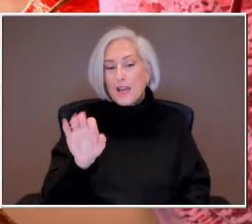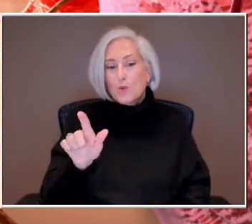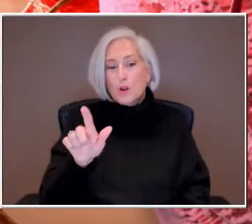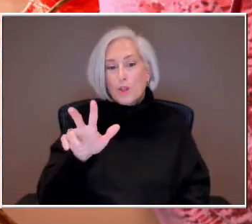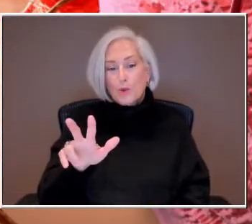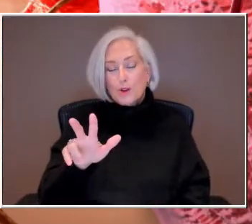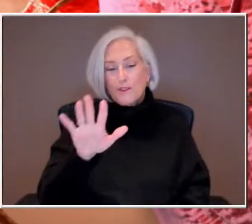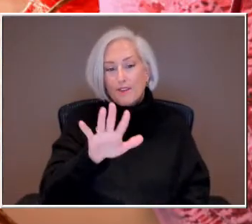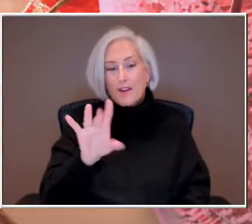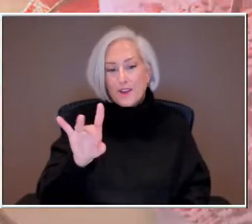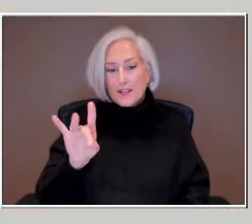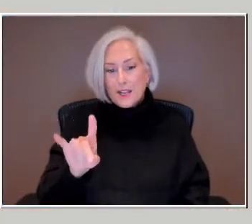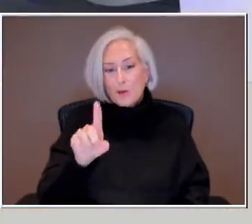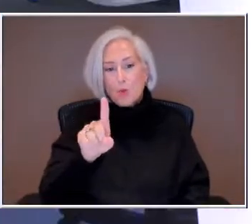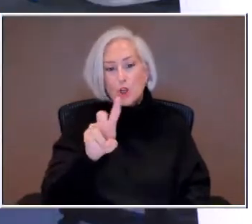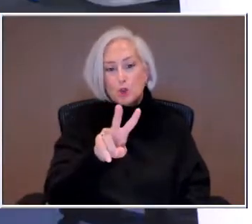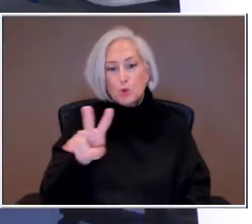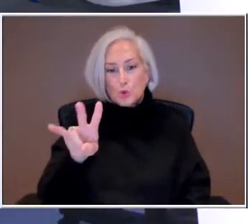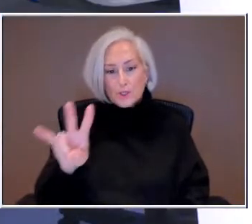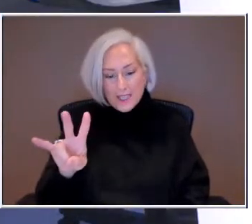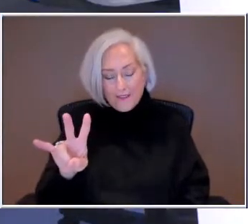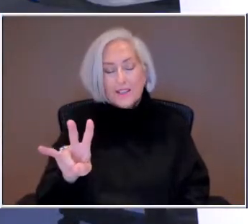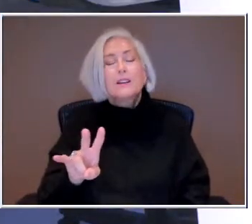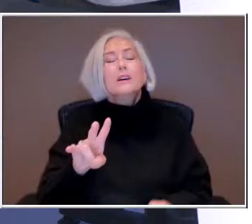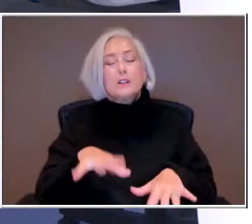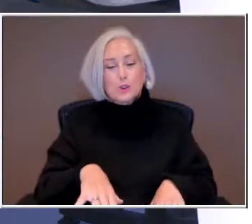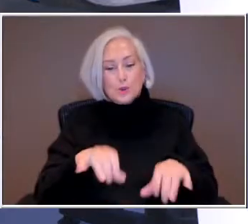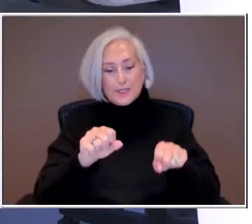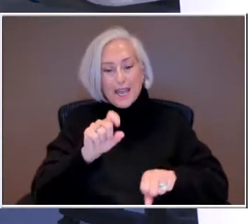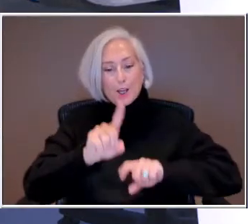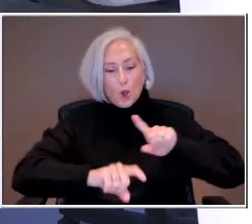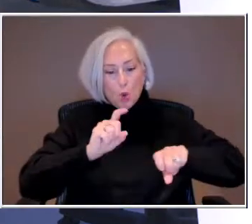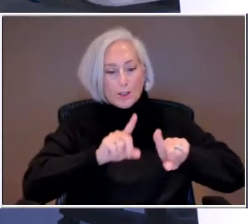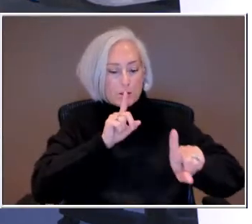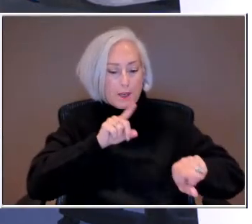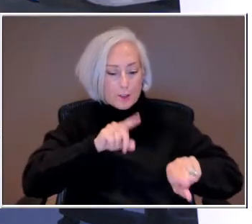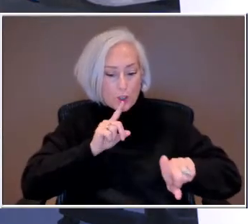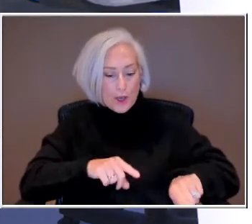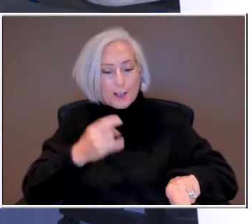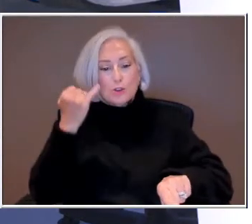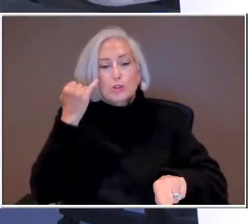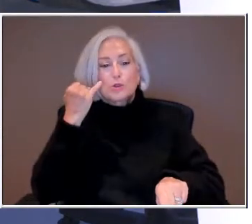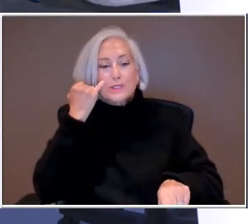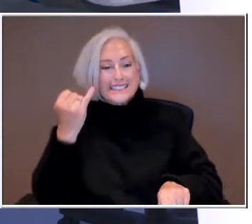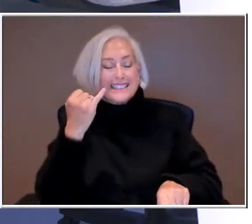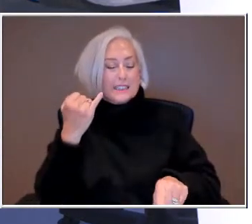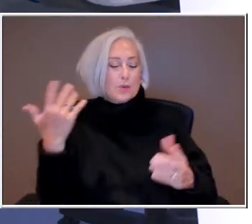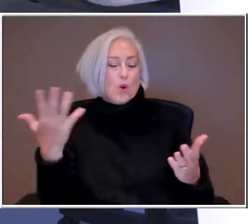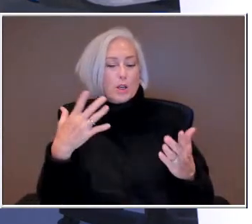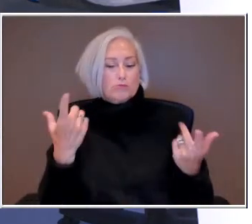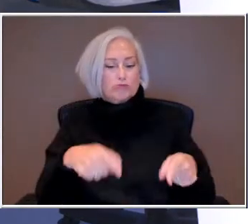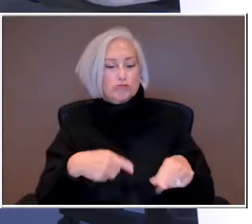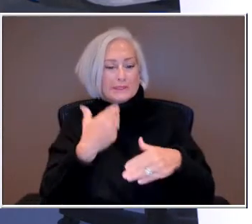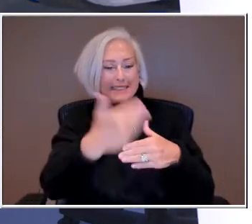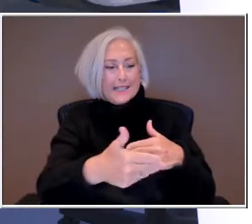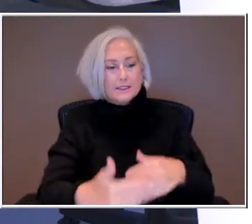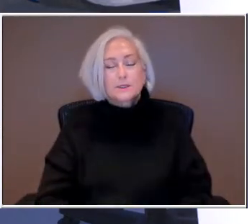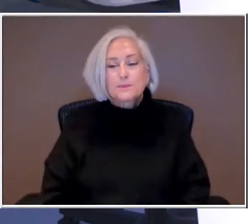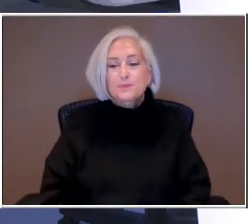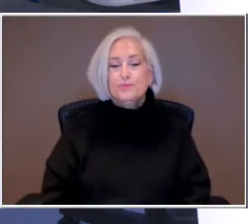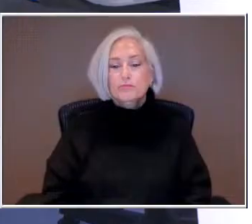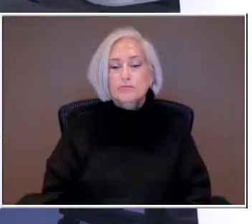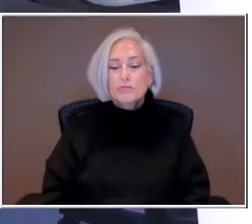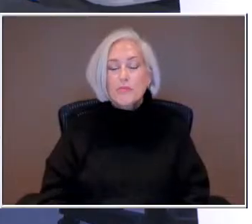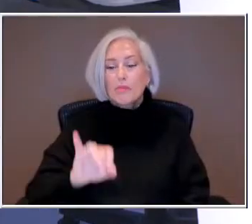913-588-1227 to take a lung screening questionnaire and learn your next steps. I want to ask Dr. Wong, because Jenny